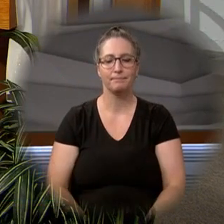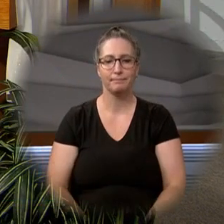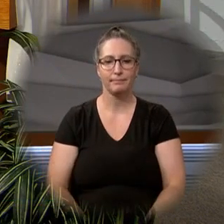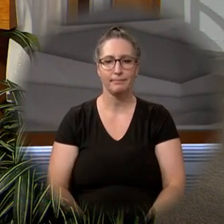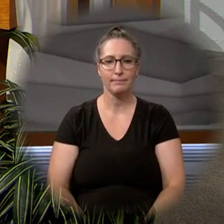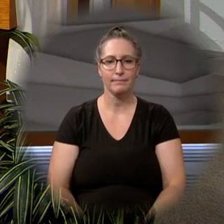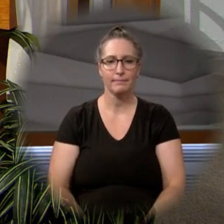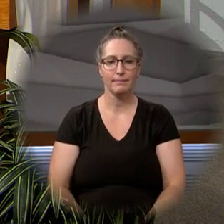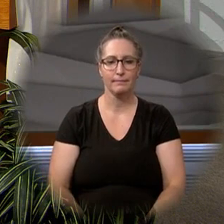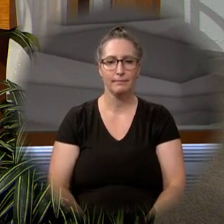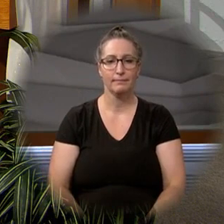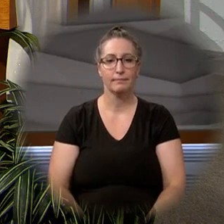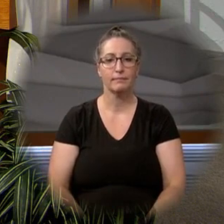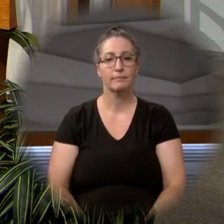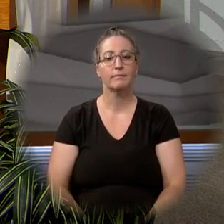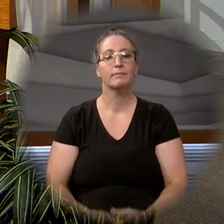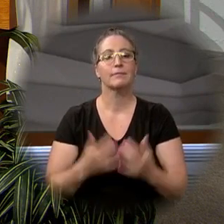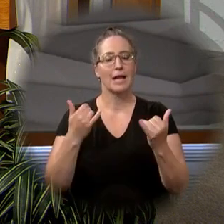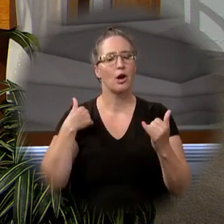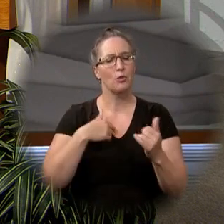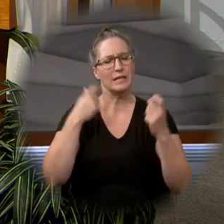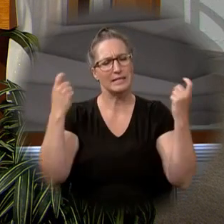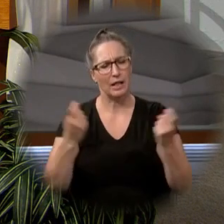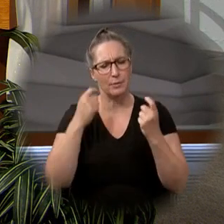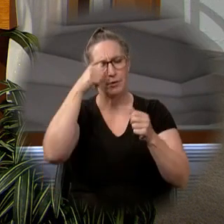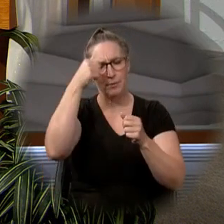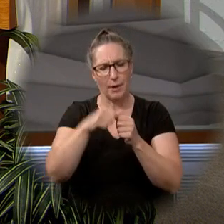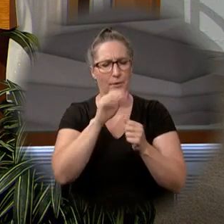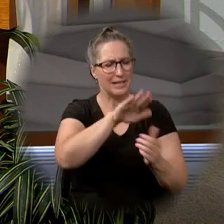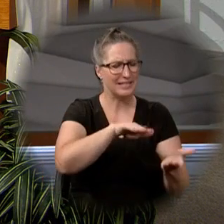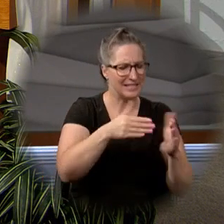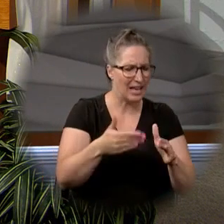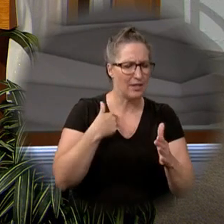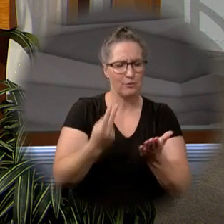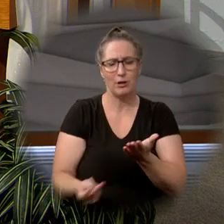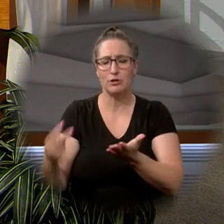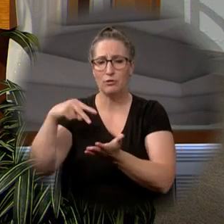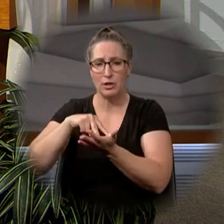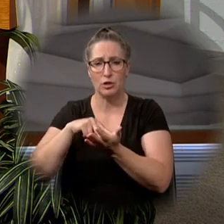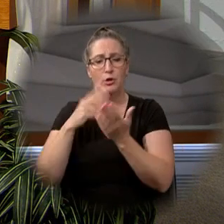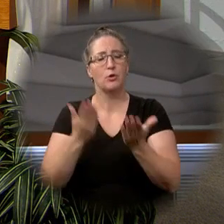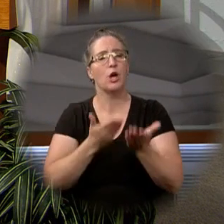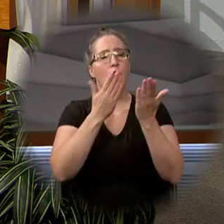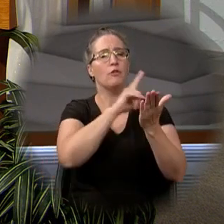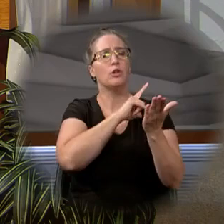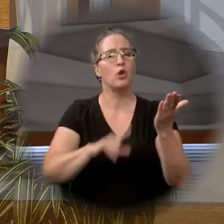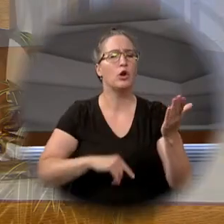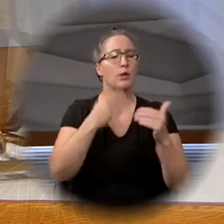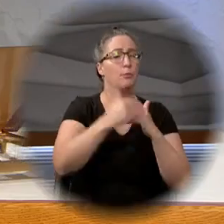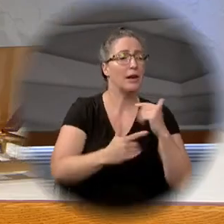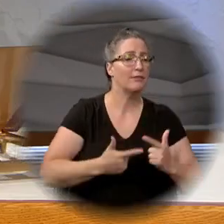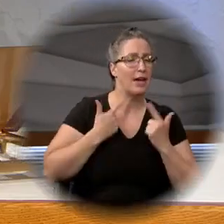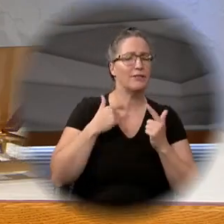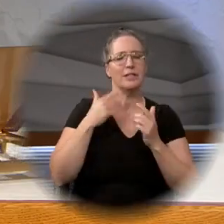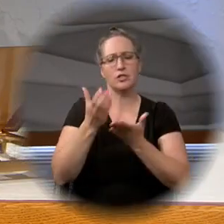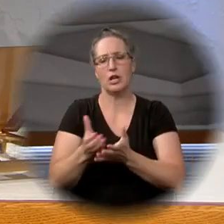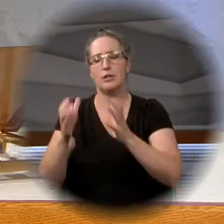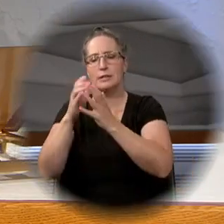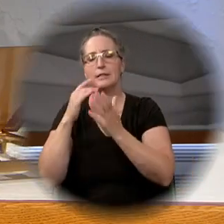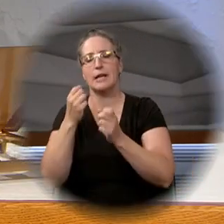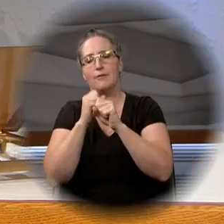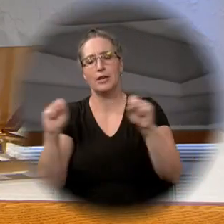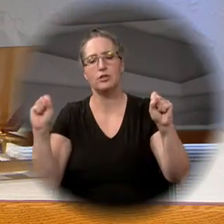again. Therefore, as we celebrate the memorial of his death and resurrection, we offer you, Lord, the bread of life and the chalice